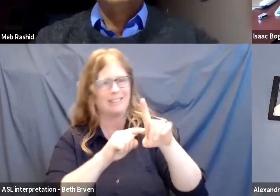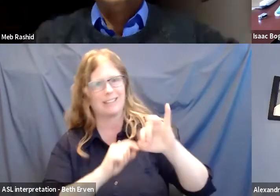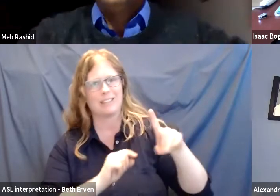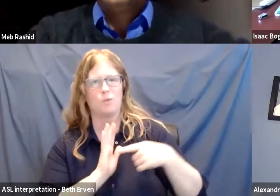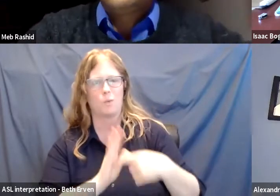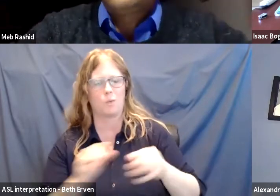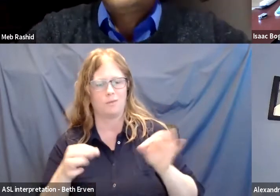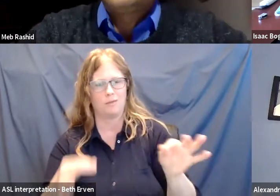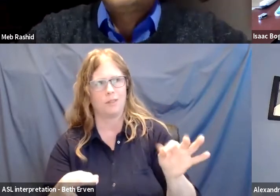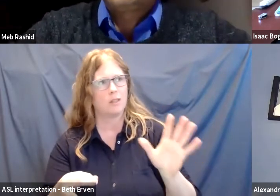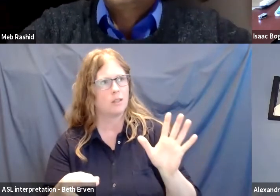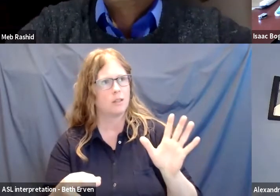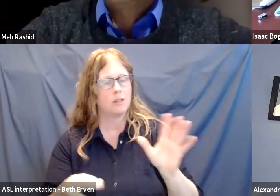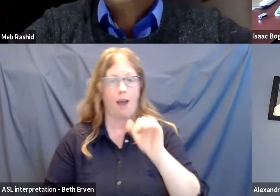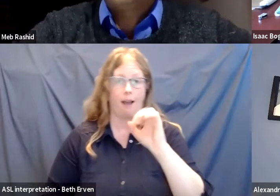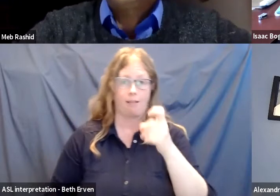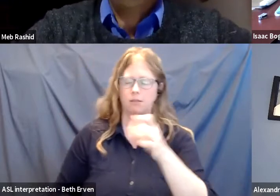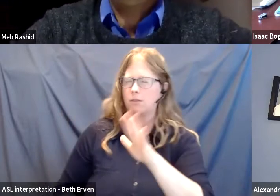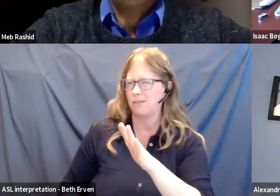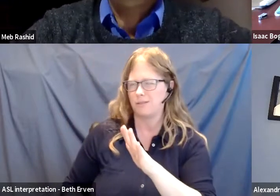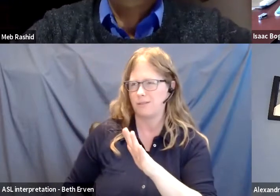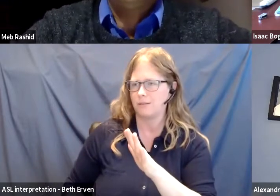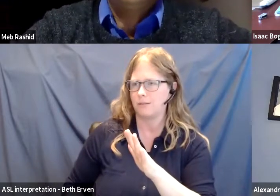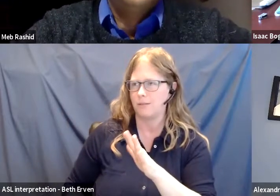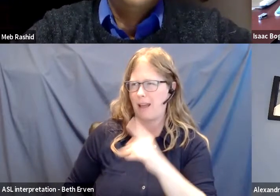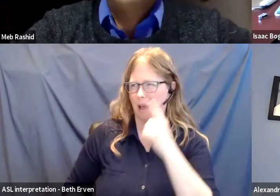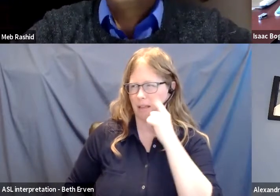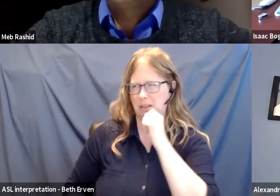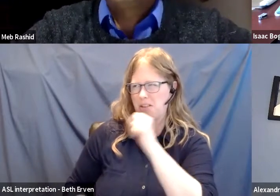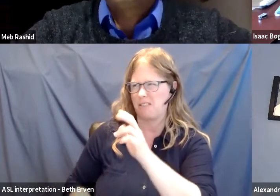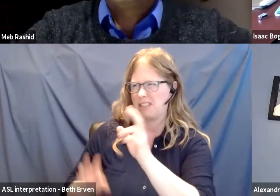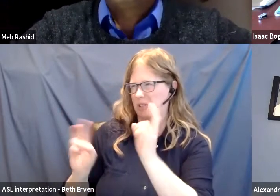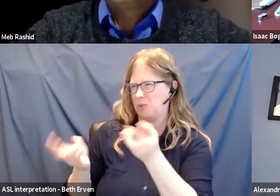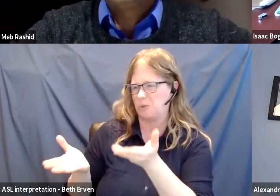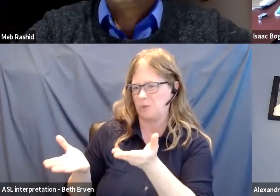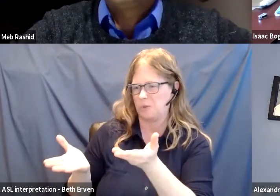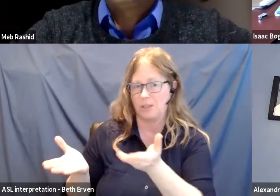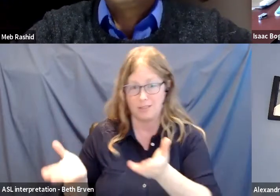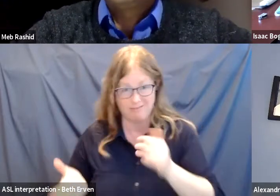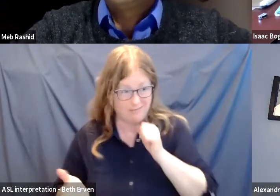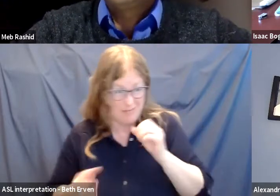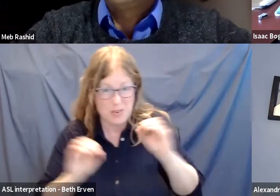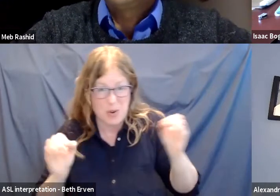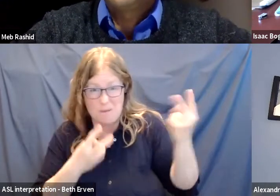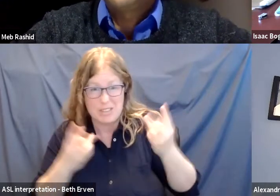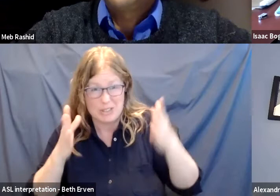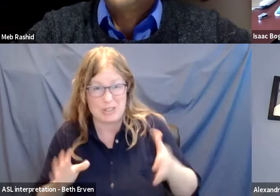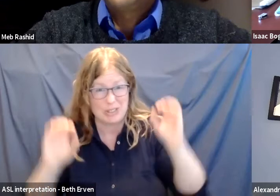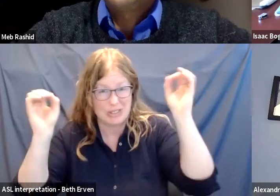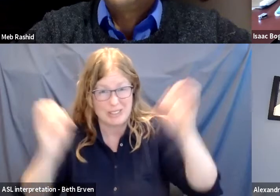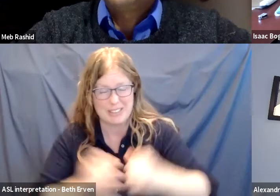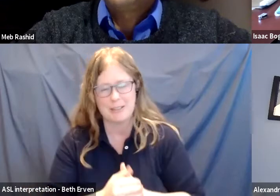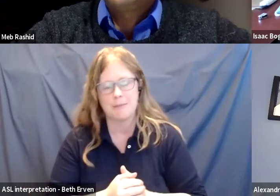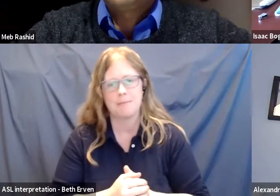will not, I don't think it will be much of an issue, as you said. We actually don't have visitors. Yeah. Okay,